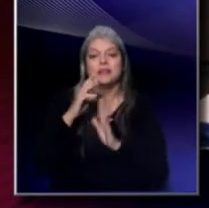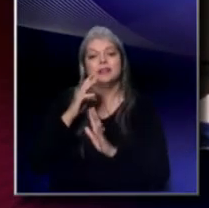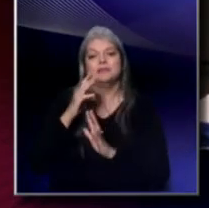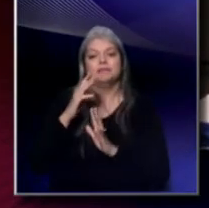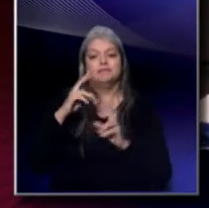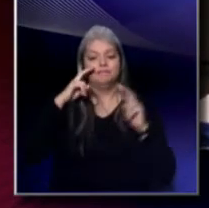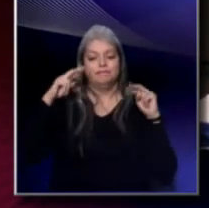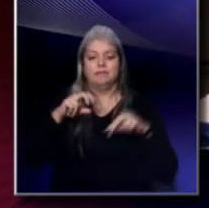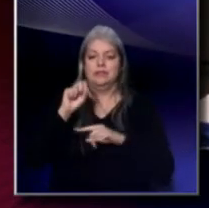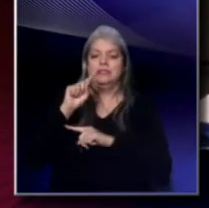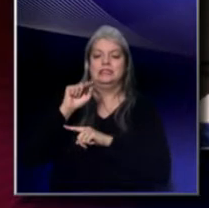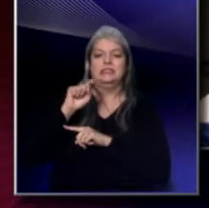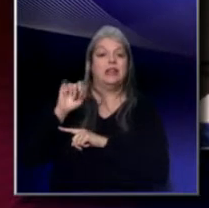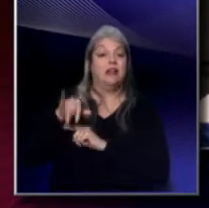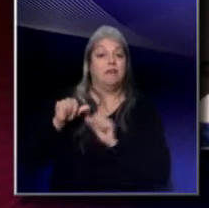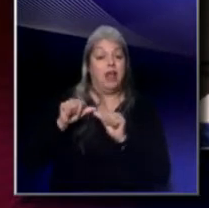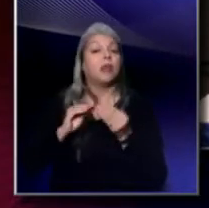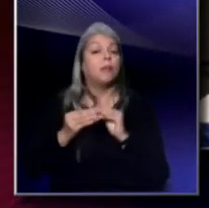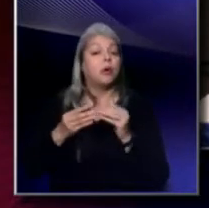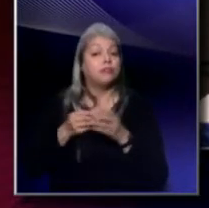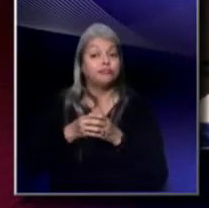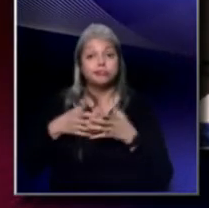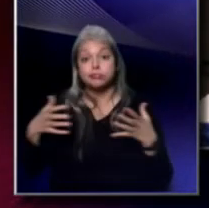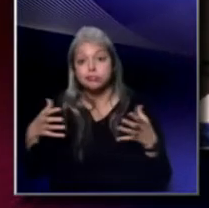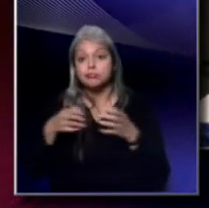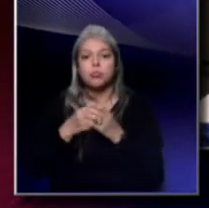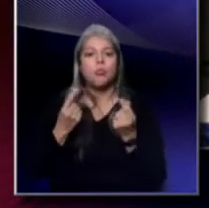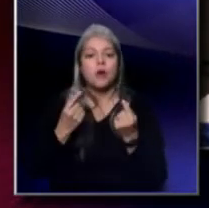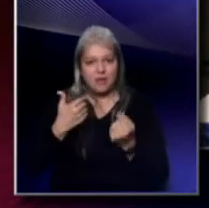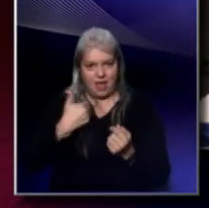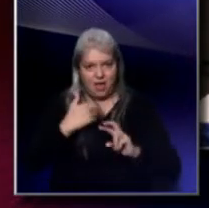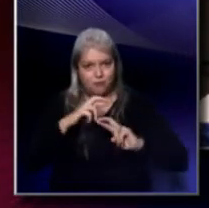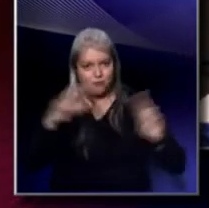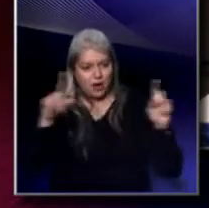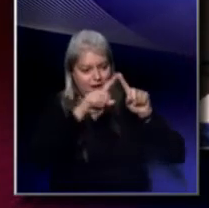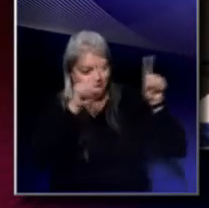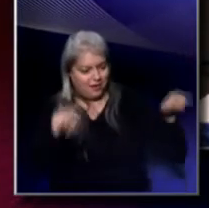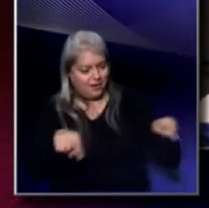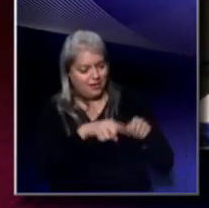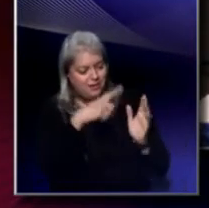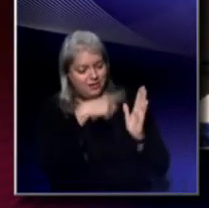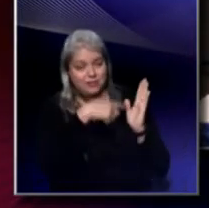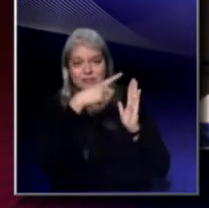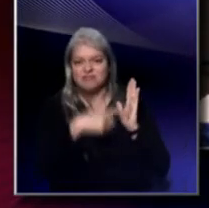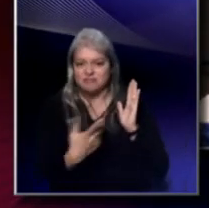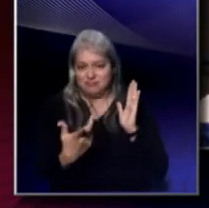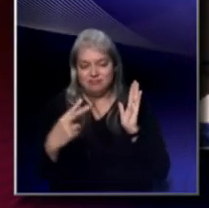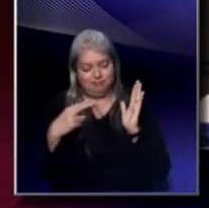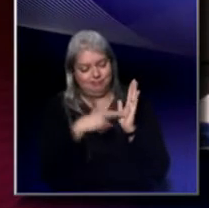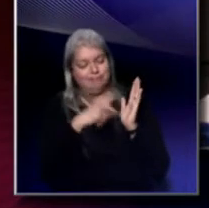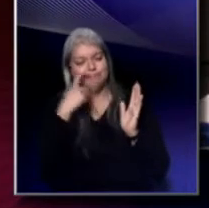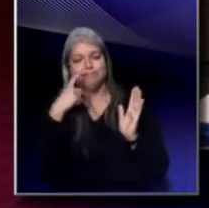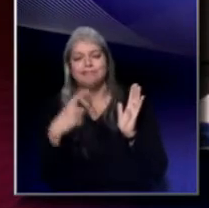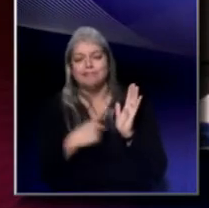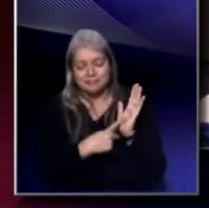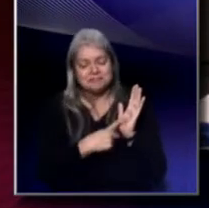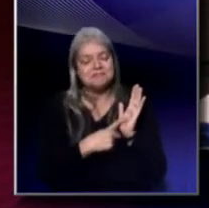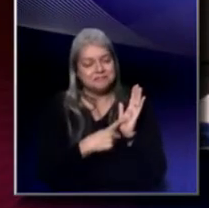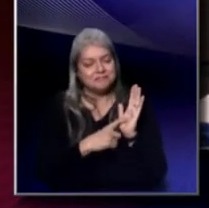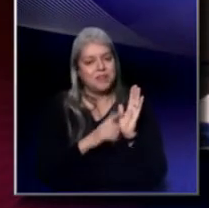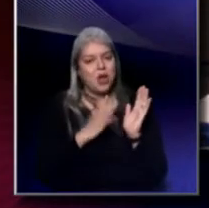Well, we want to know enrollment number, enrollment chart in here, and you can see pretty quickly where